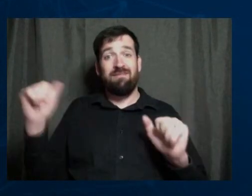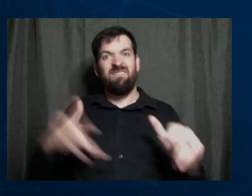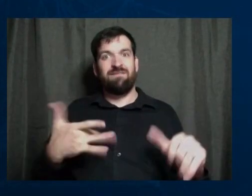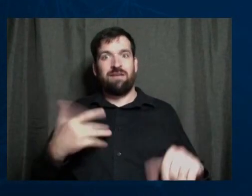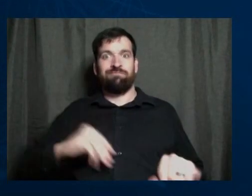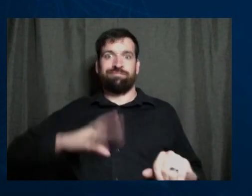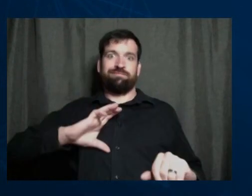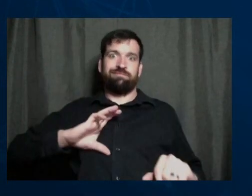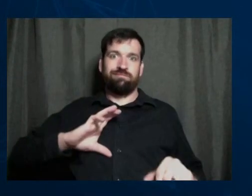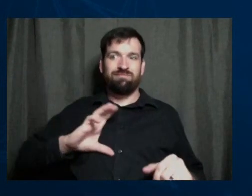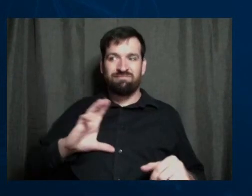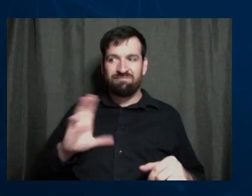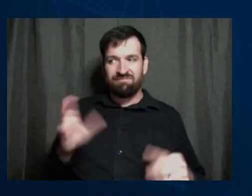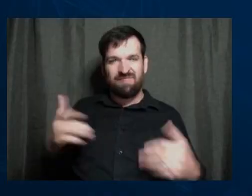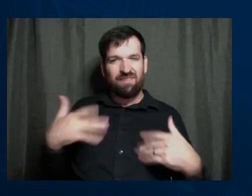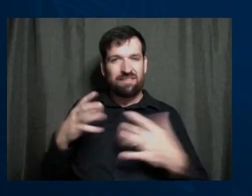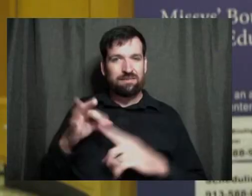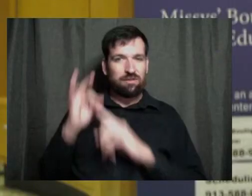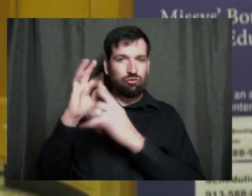had a special story about that, right?